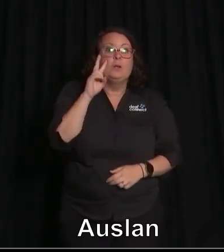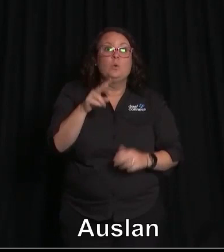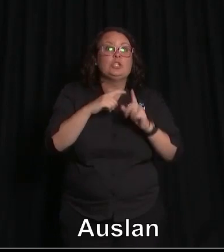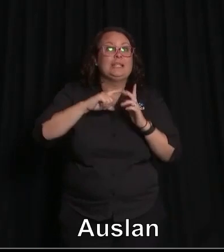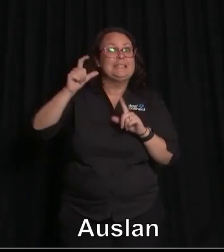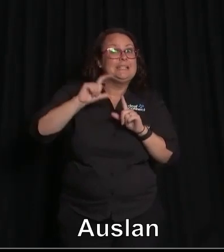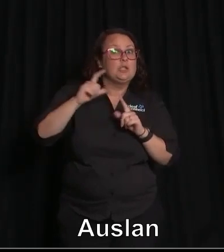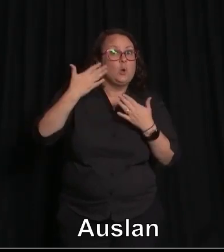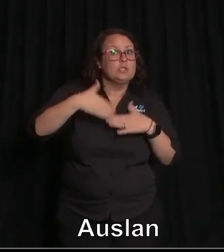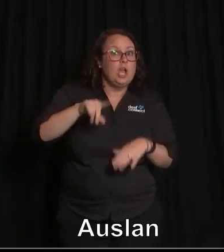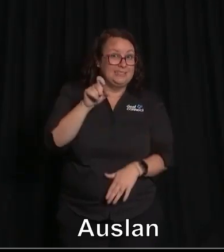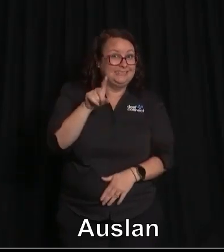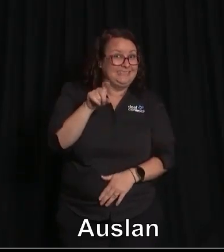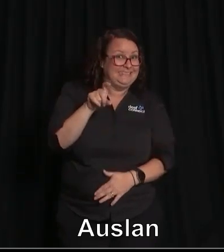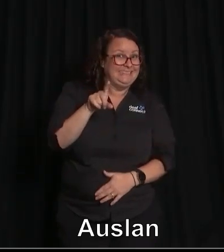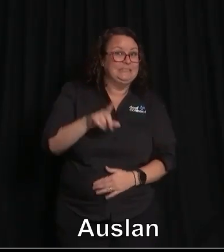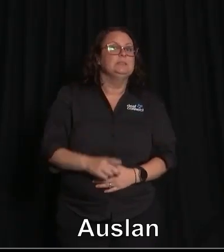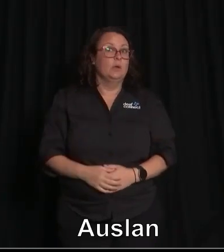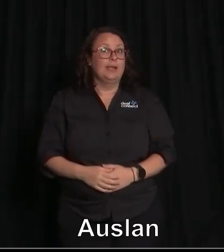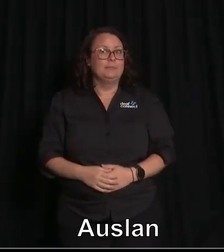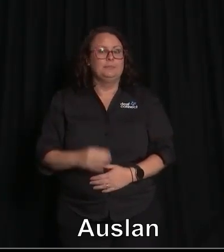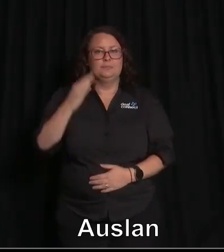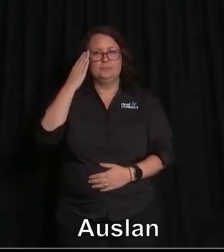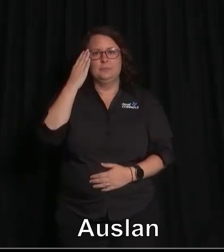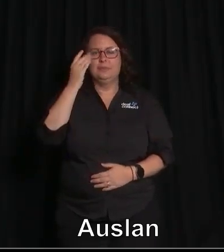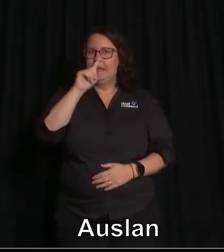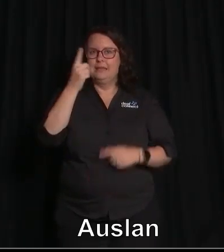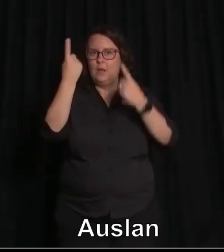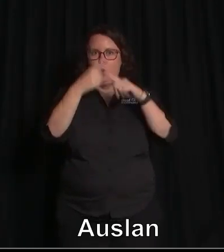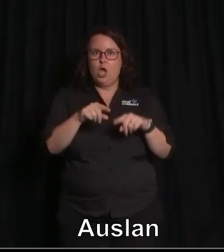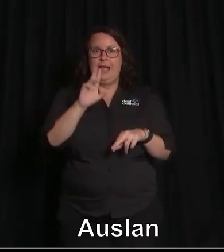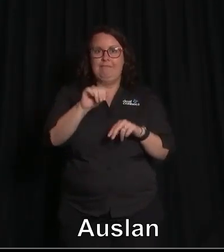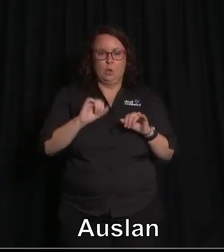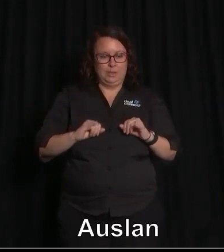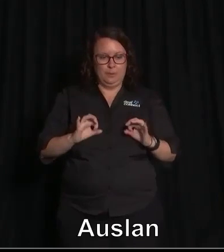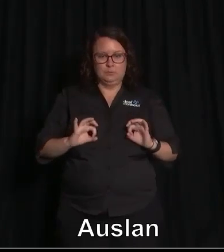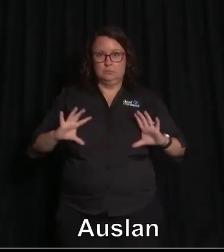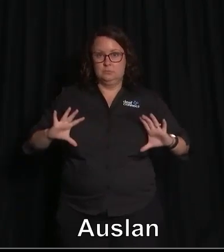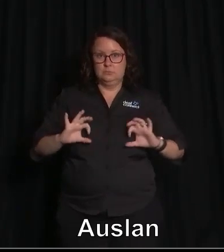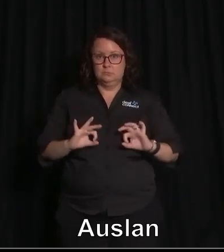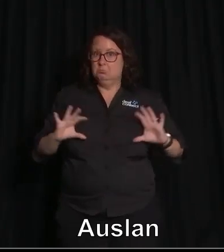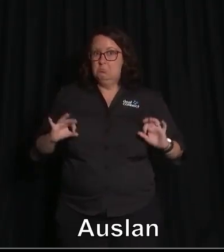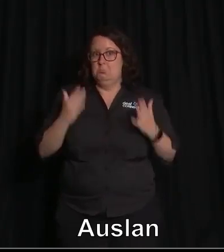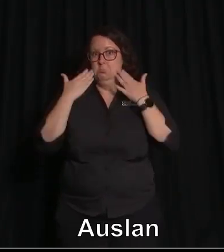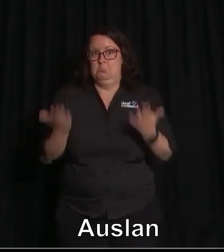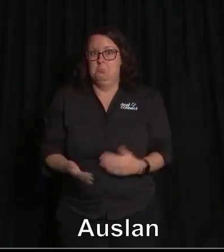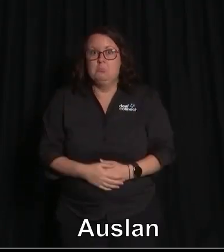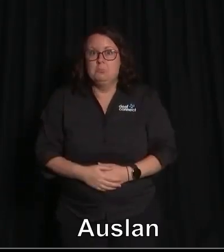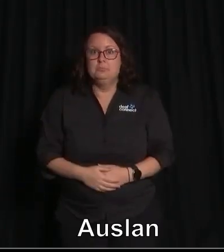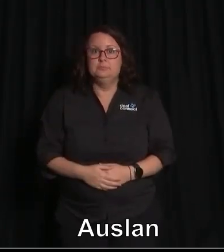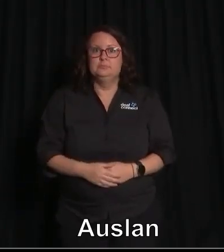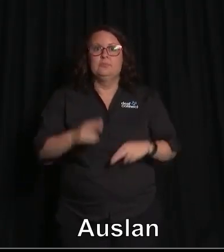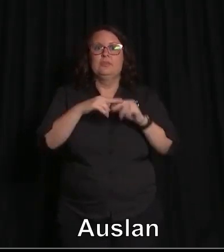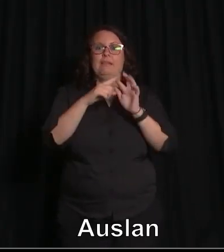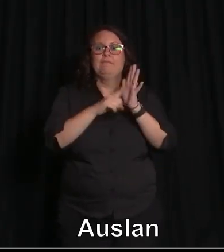TikToks tonight. Okay? It cannot determine the size of your nipples. Felicia